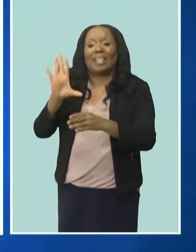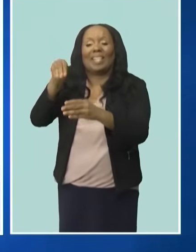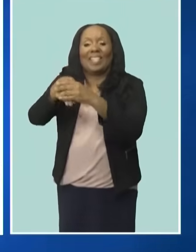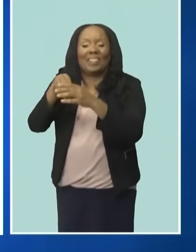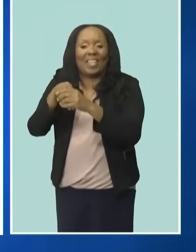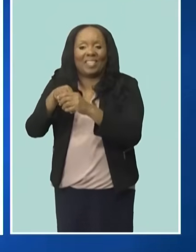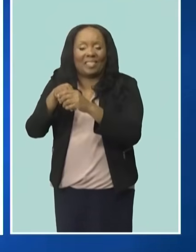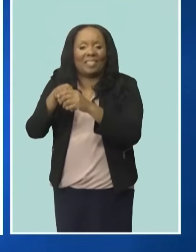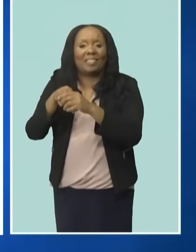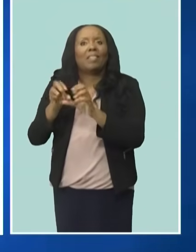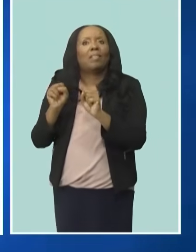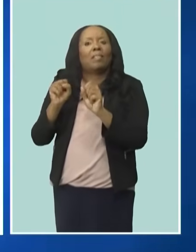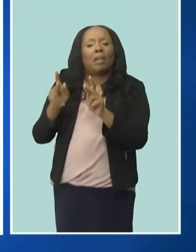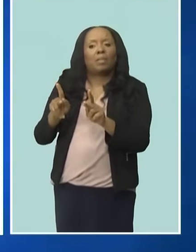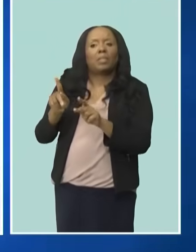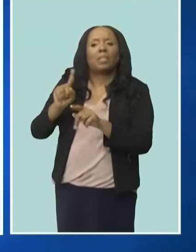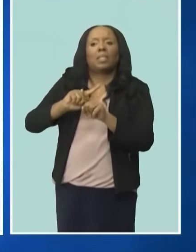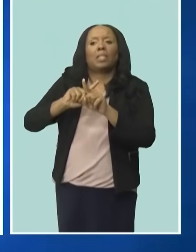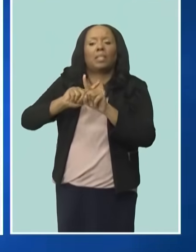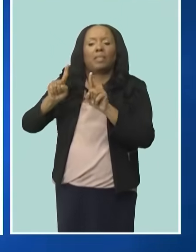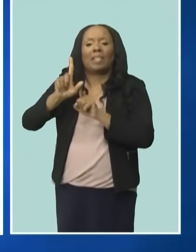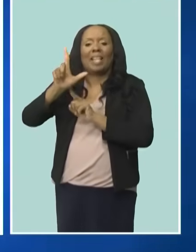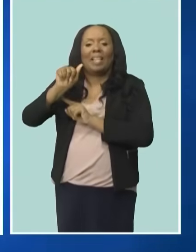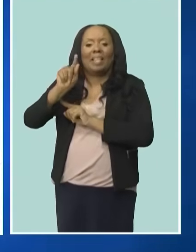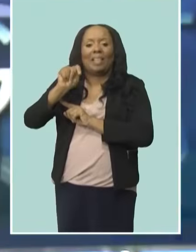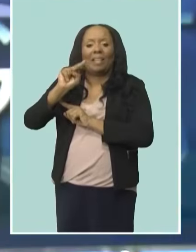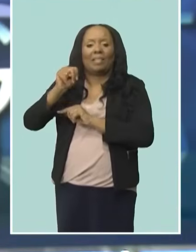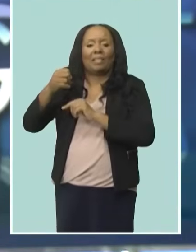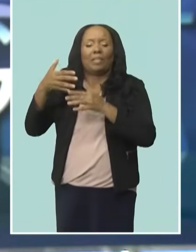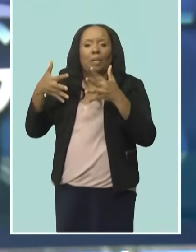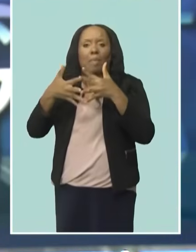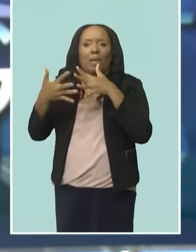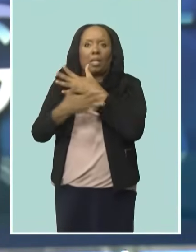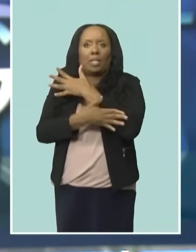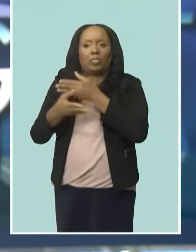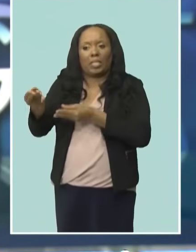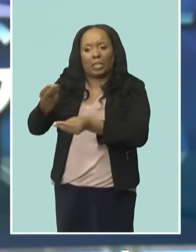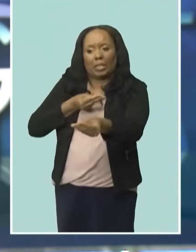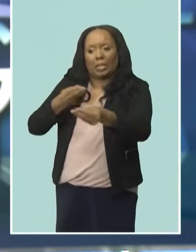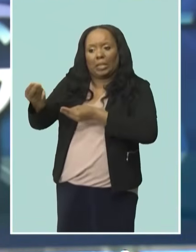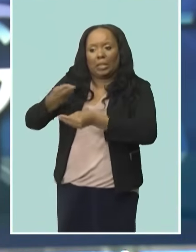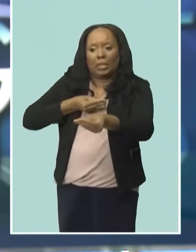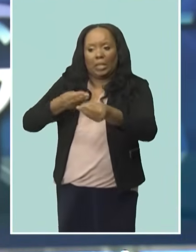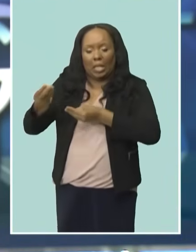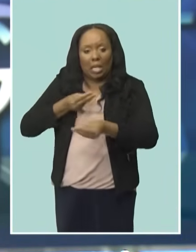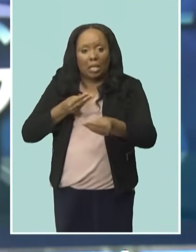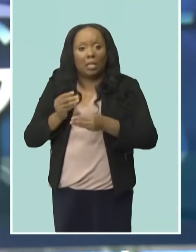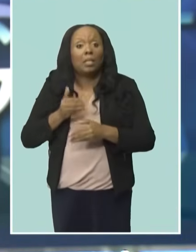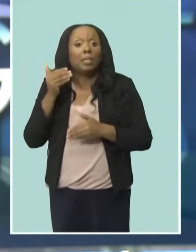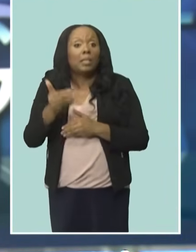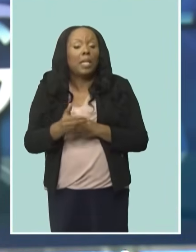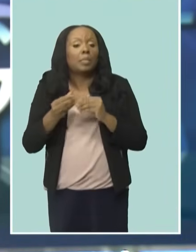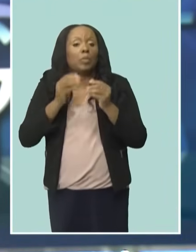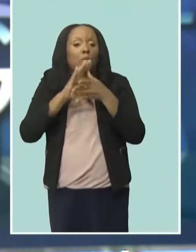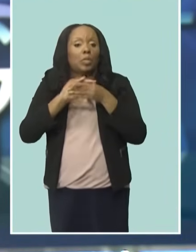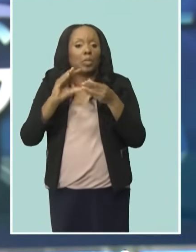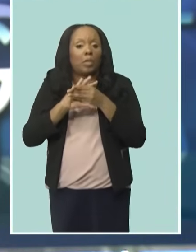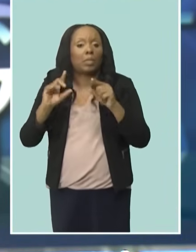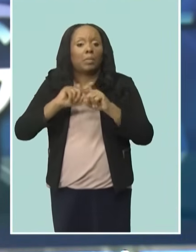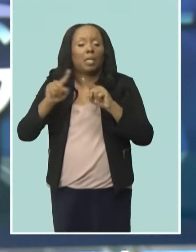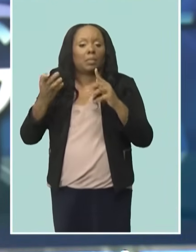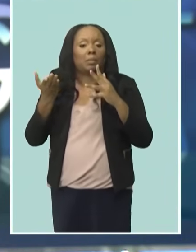invest in opportunities in the Latin American space. Well, coming up, over 40 honored for their work in